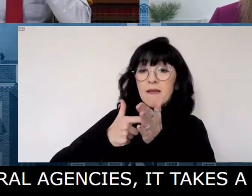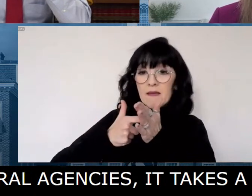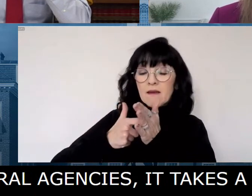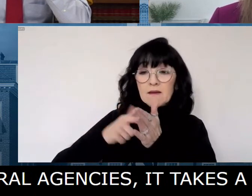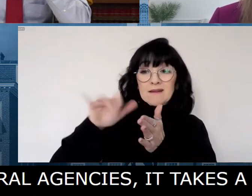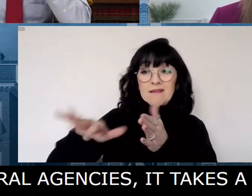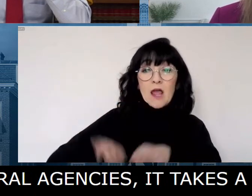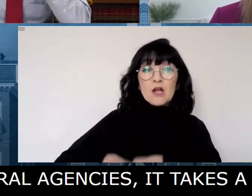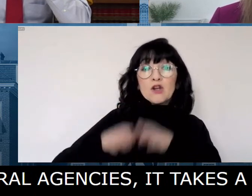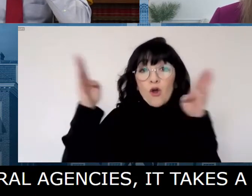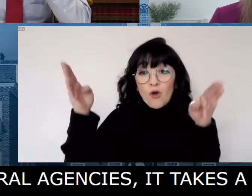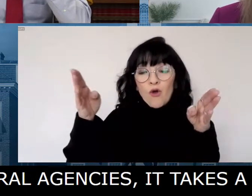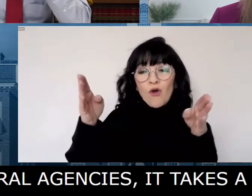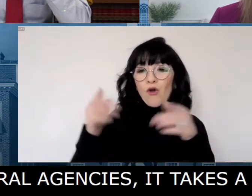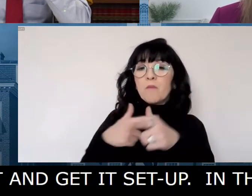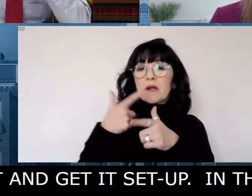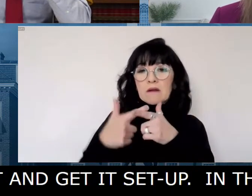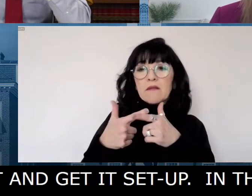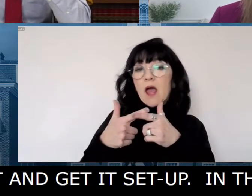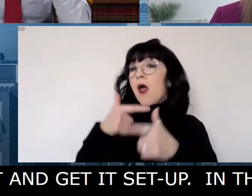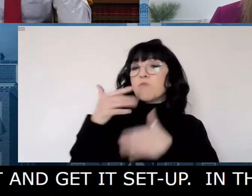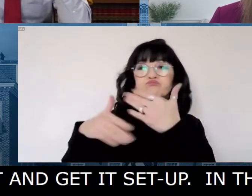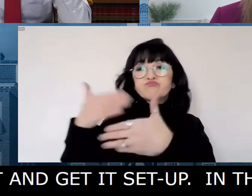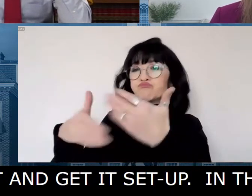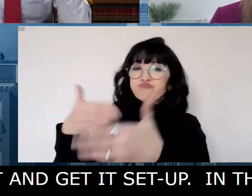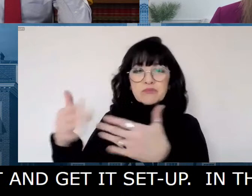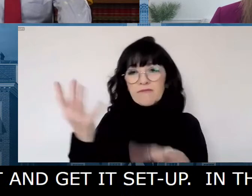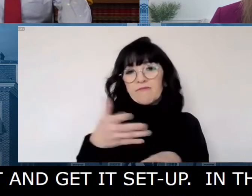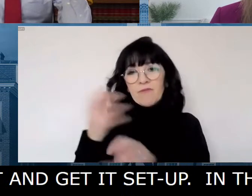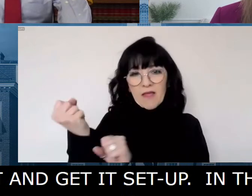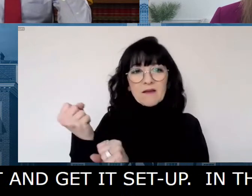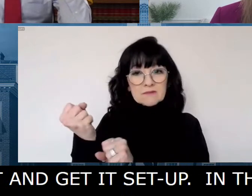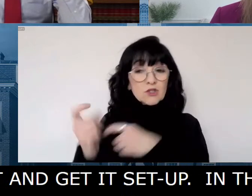there. And then, of course, it ran its course pretty quickly. The good news is,